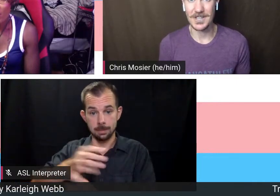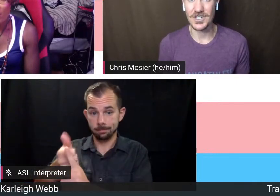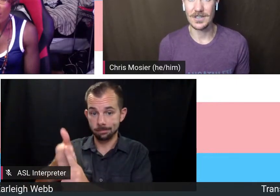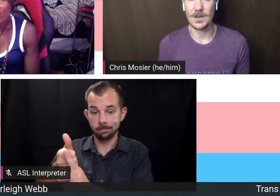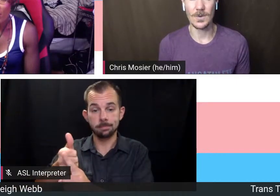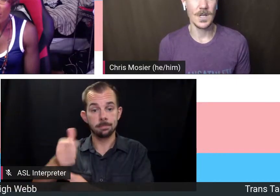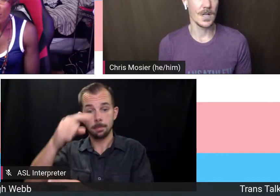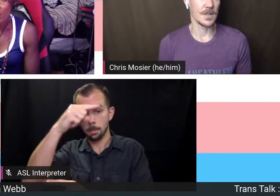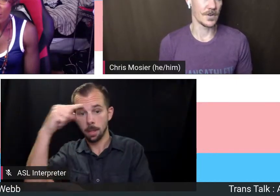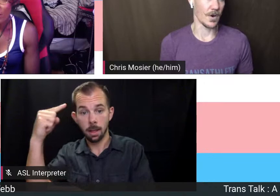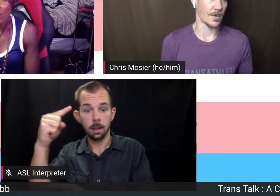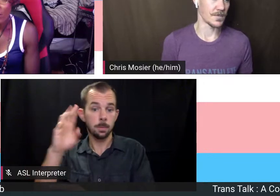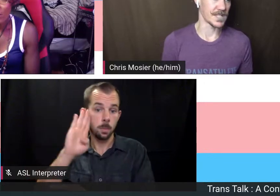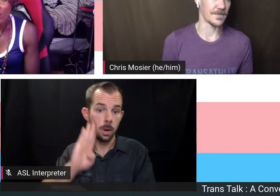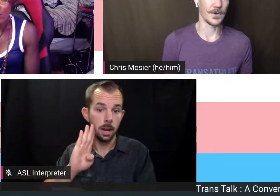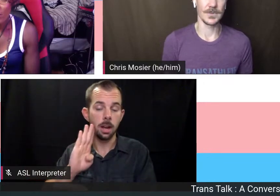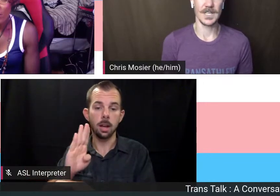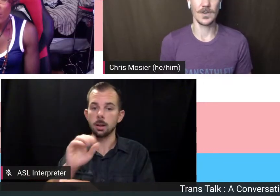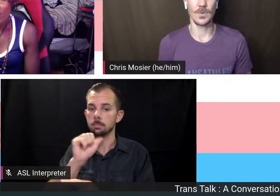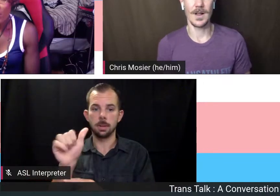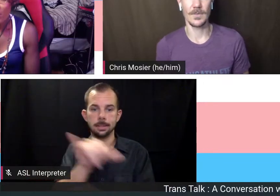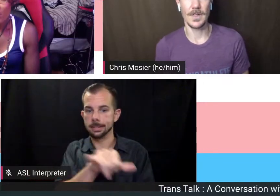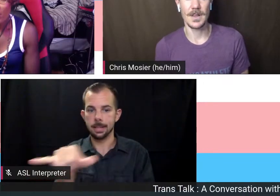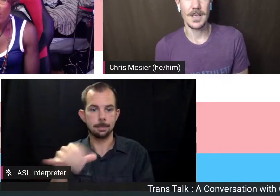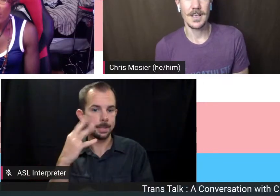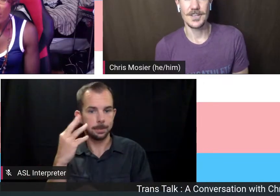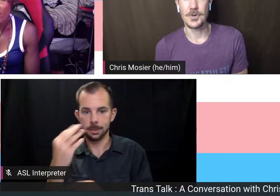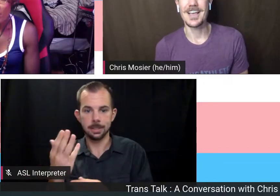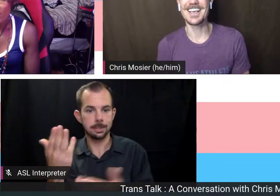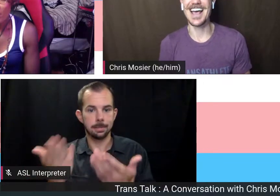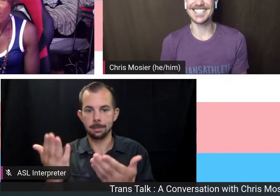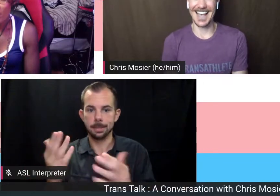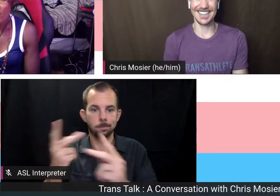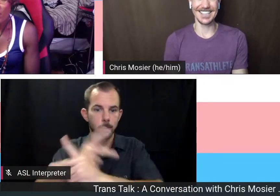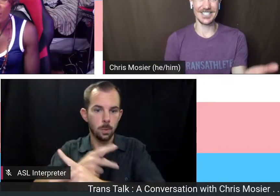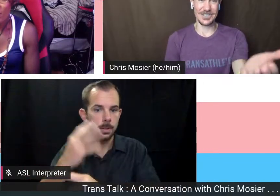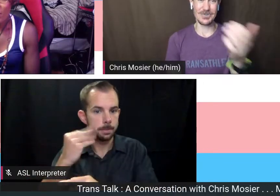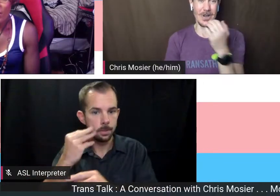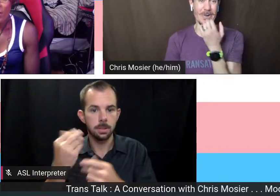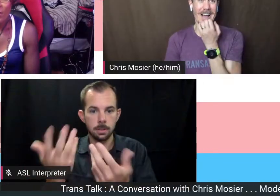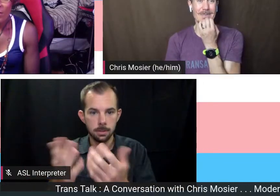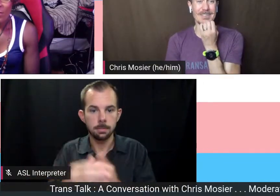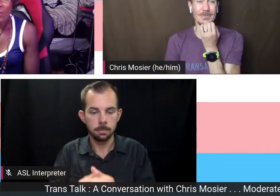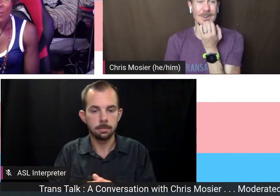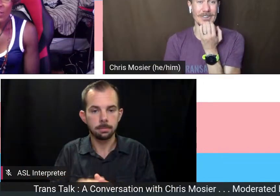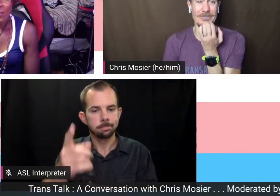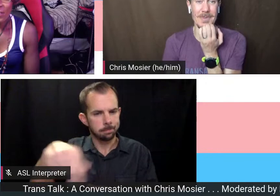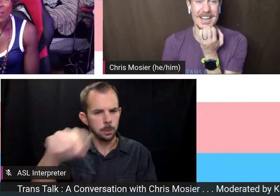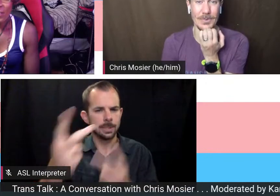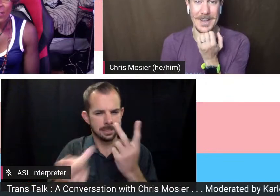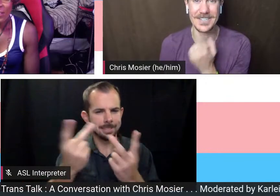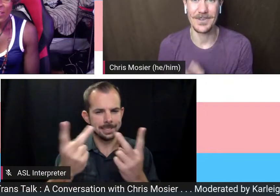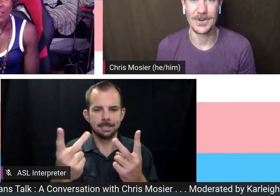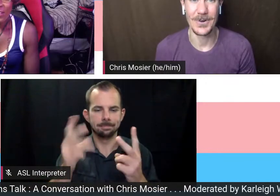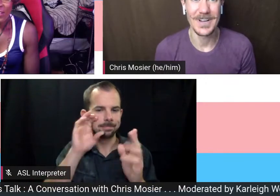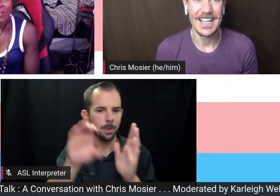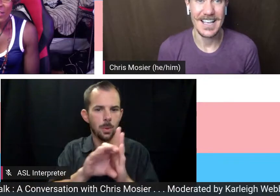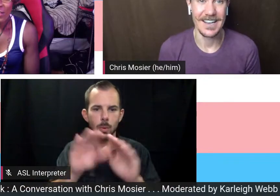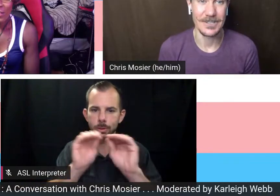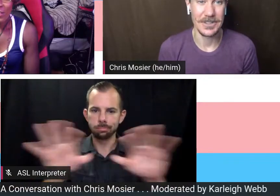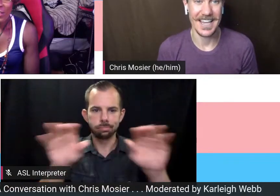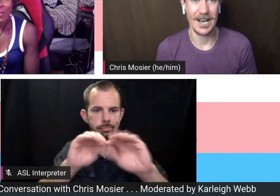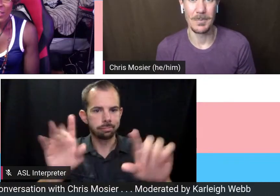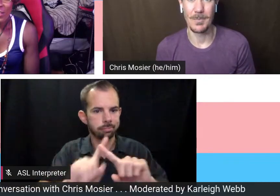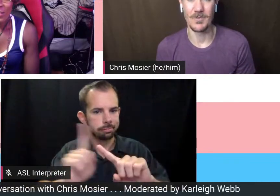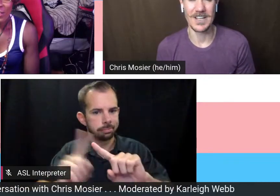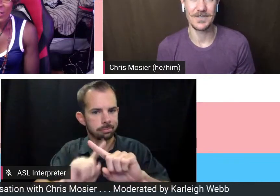as you mentioned, there are these photos that go around that, as athletes, I mean, Karleigh, from any race photo,